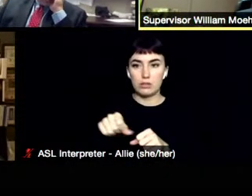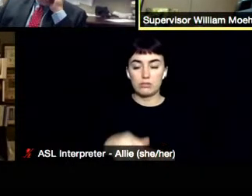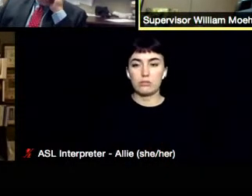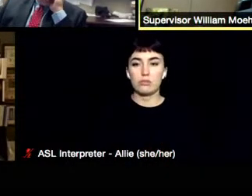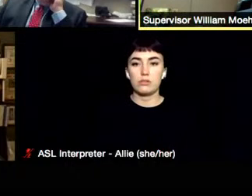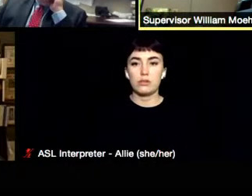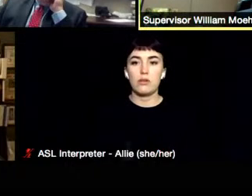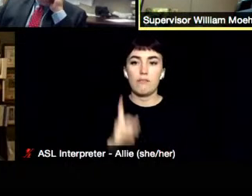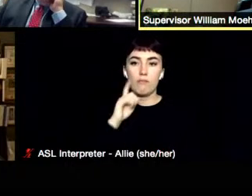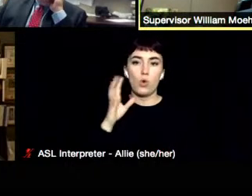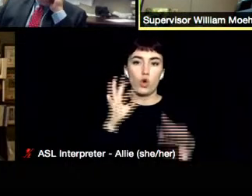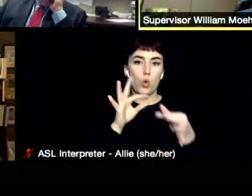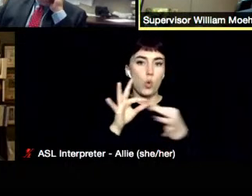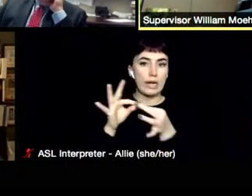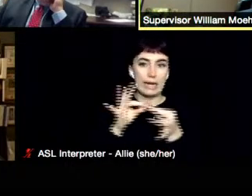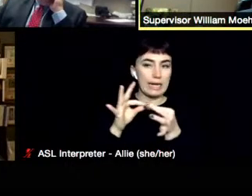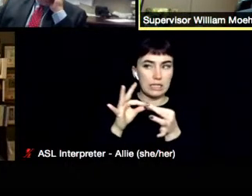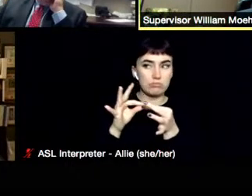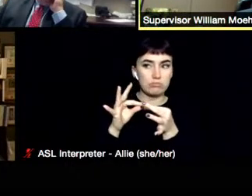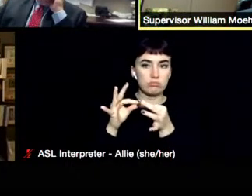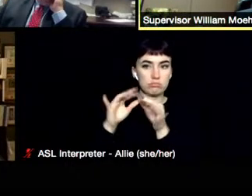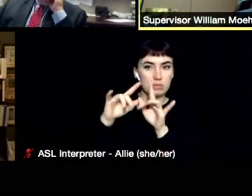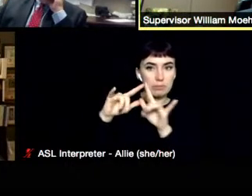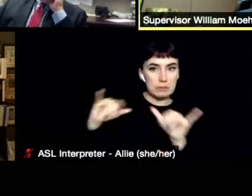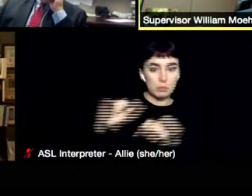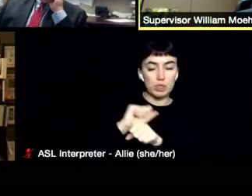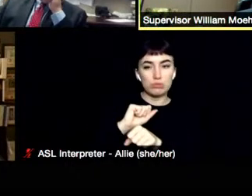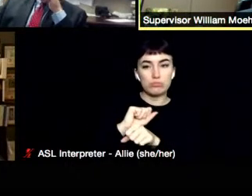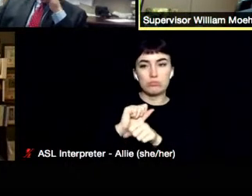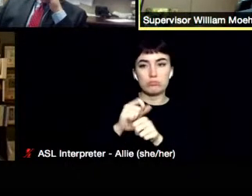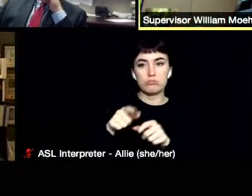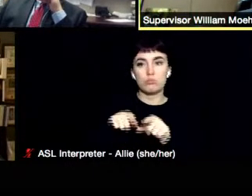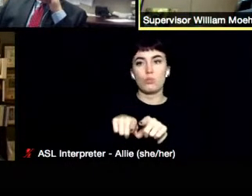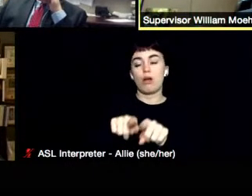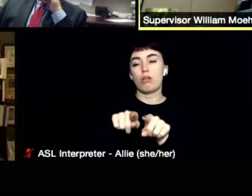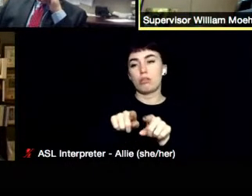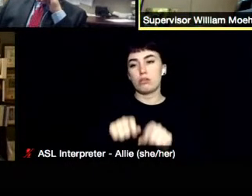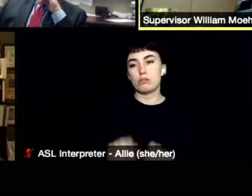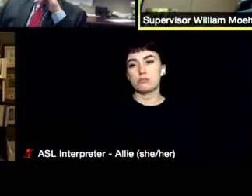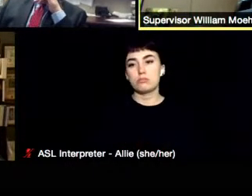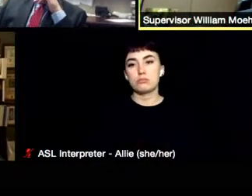of coordinating work while the